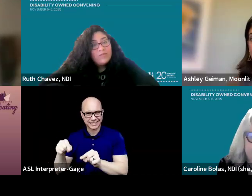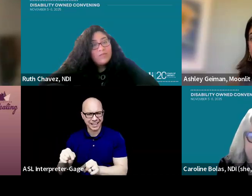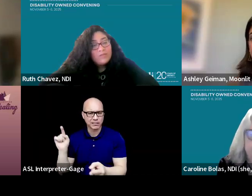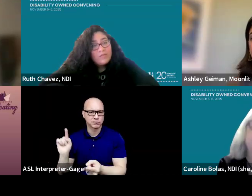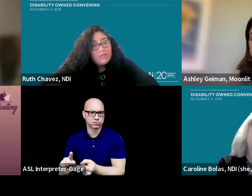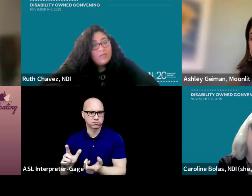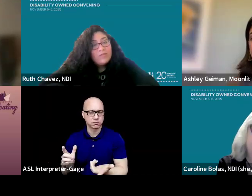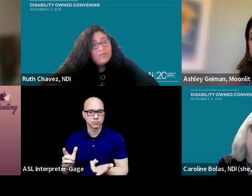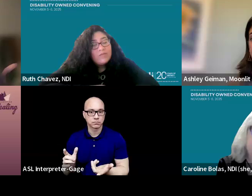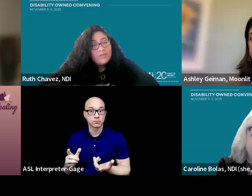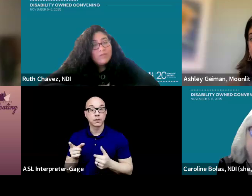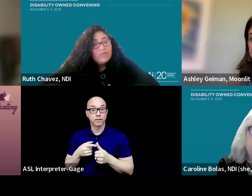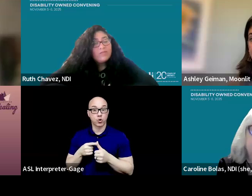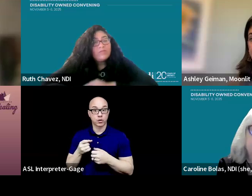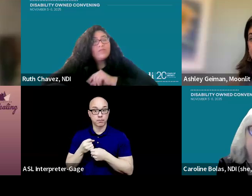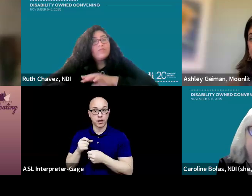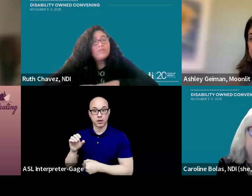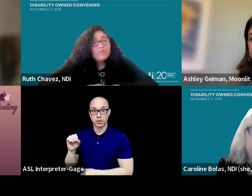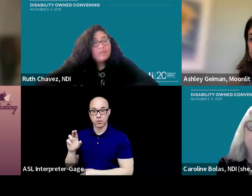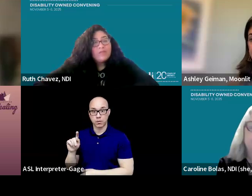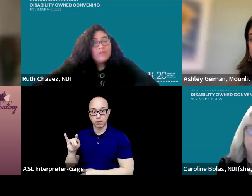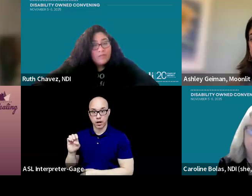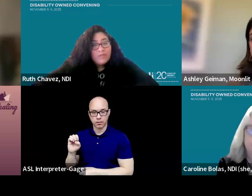outline and then use it that way.